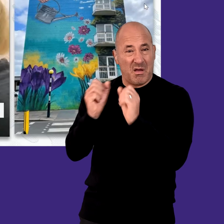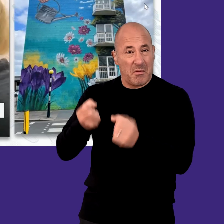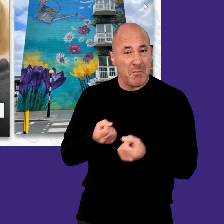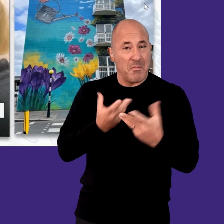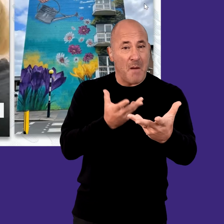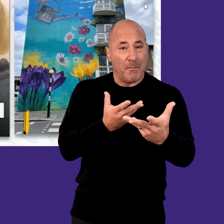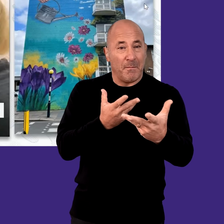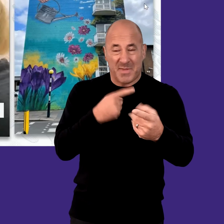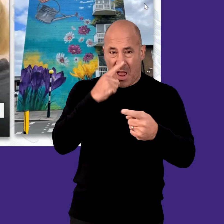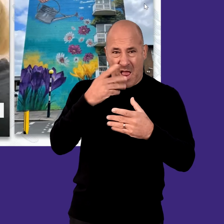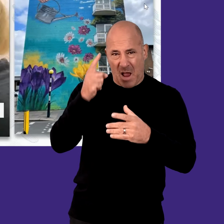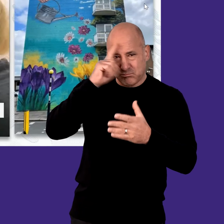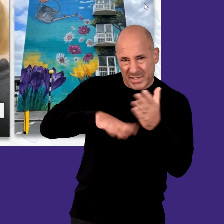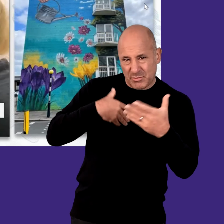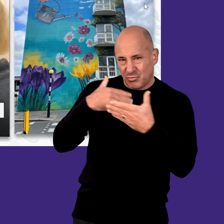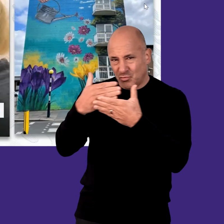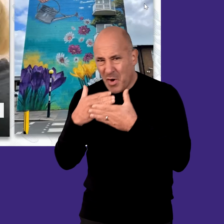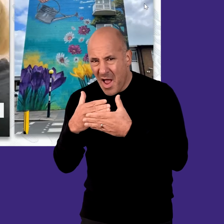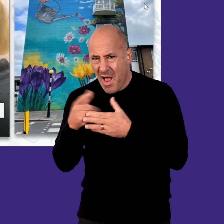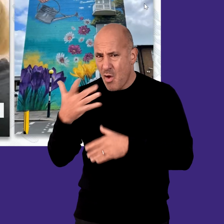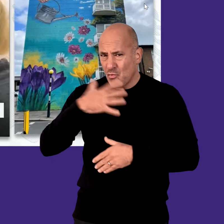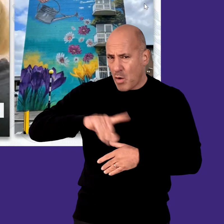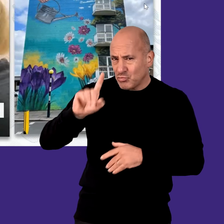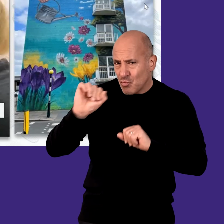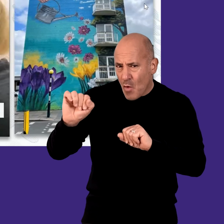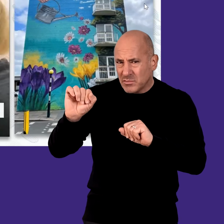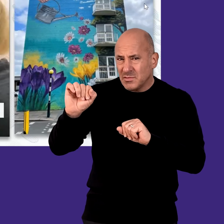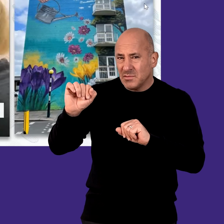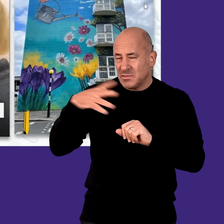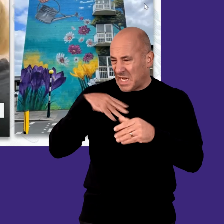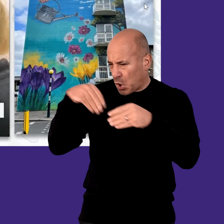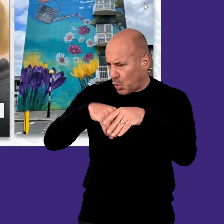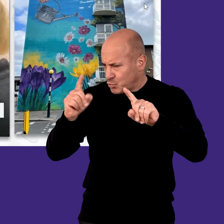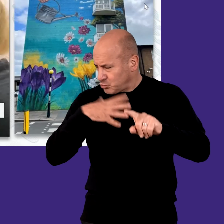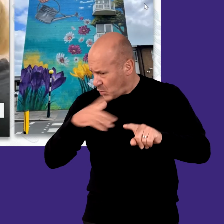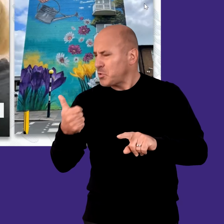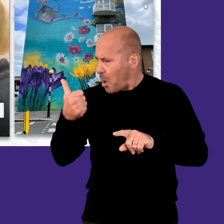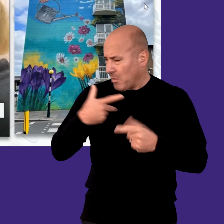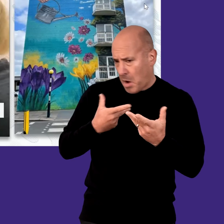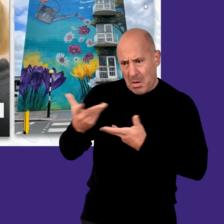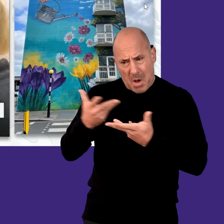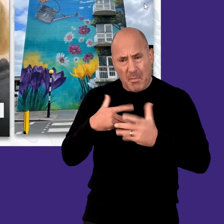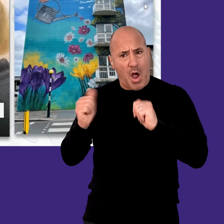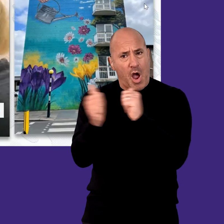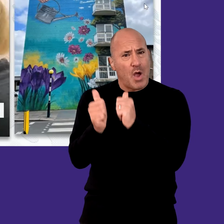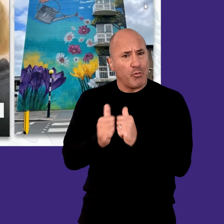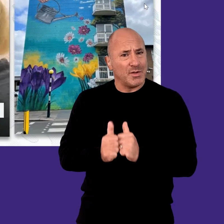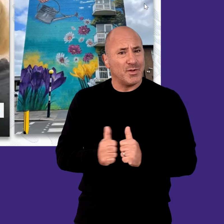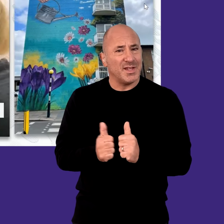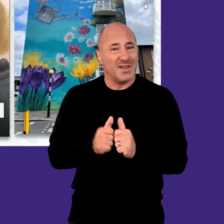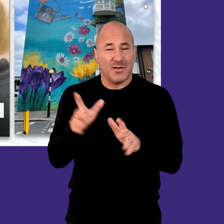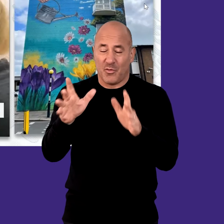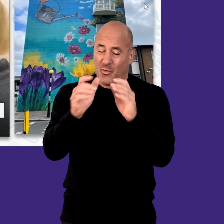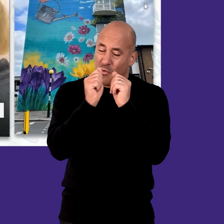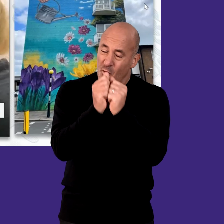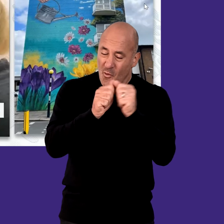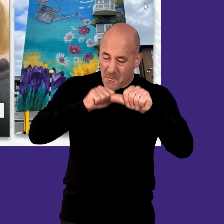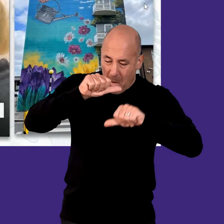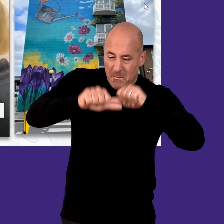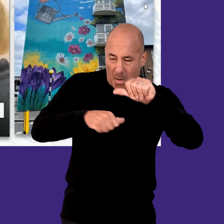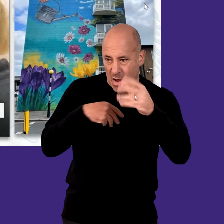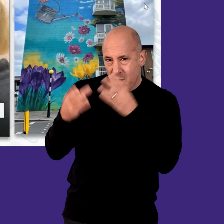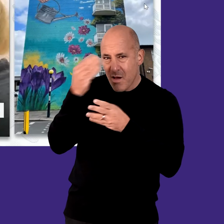try and co-design something and have this output enable people to share experiences, to decide what it was they wanted to say and what they wanted including in this mural,